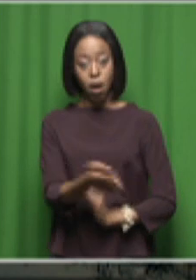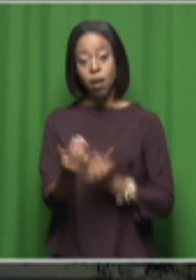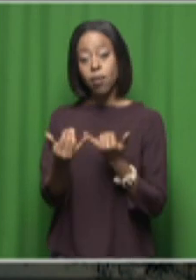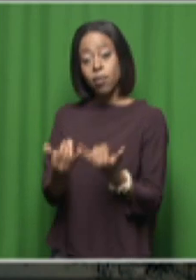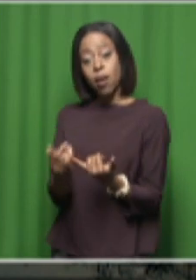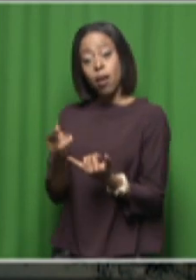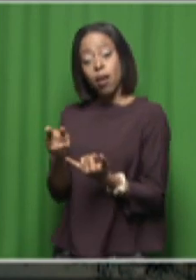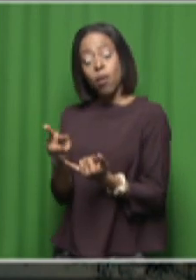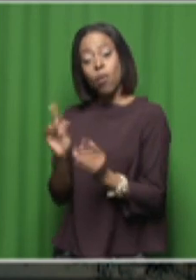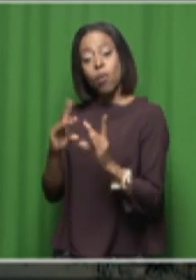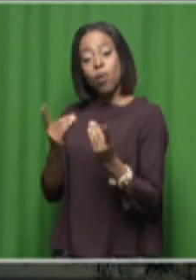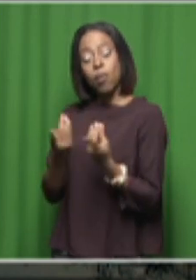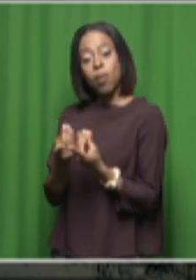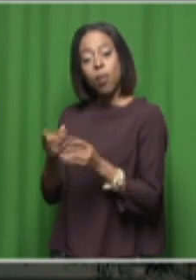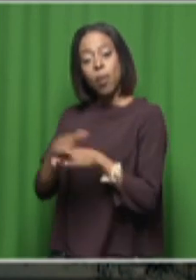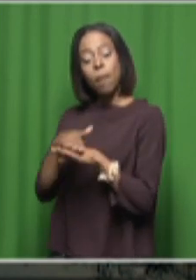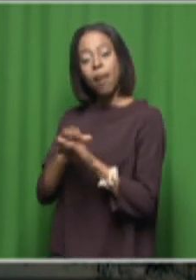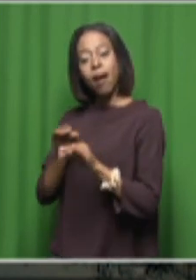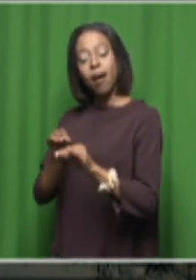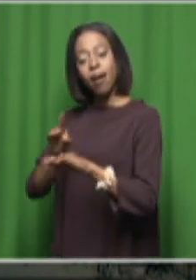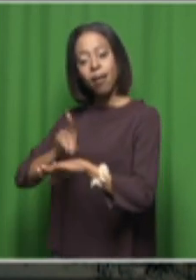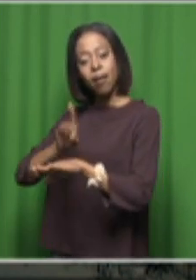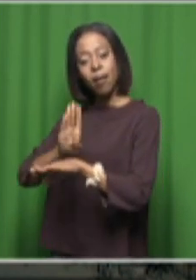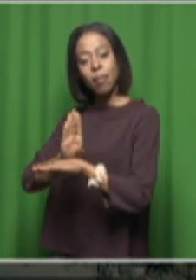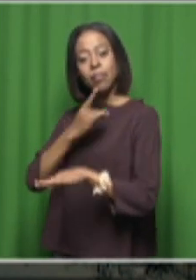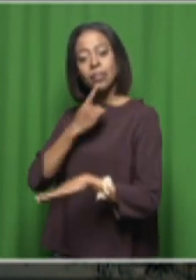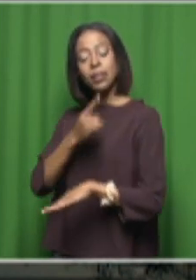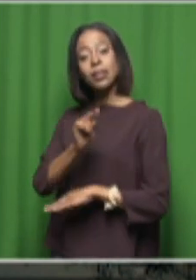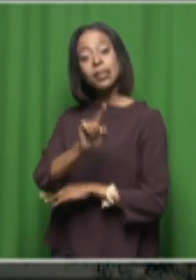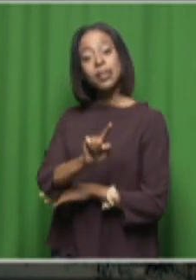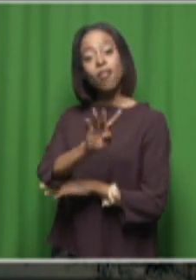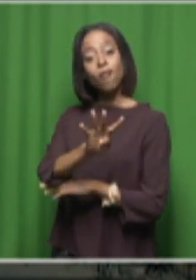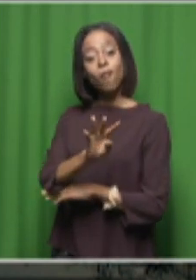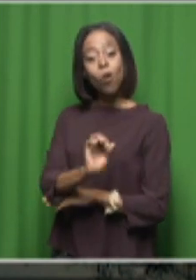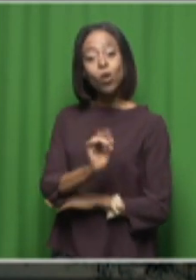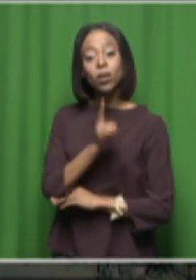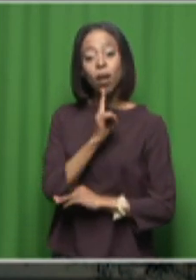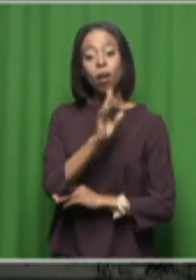the DBE database showed that